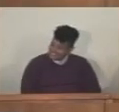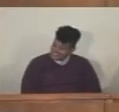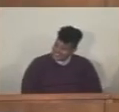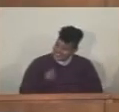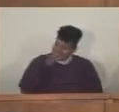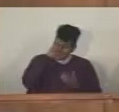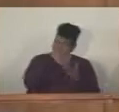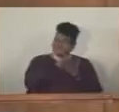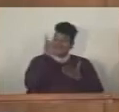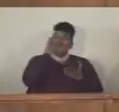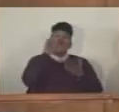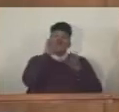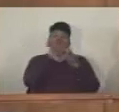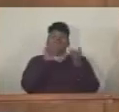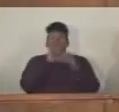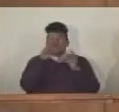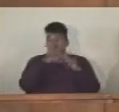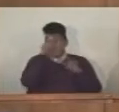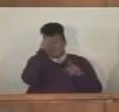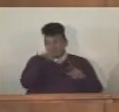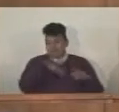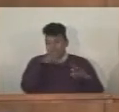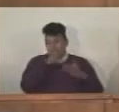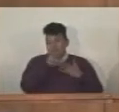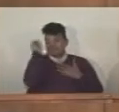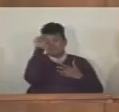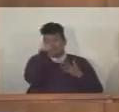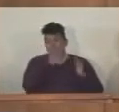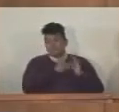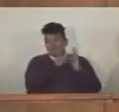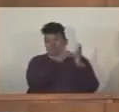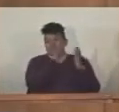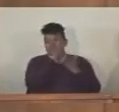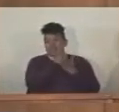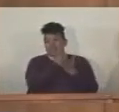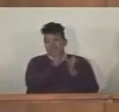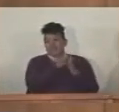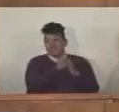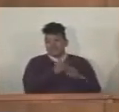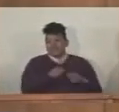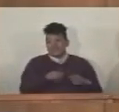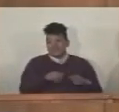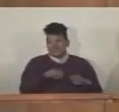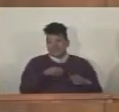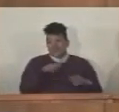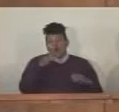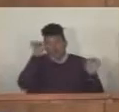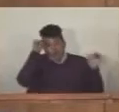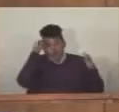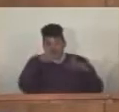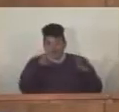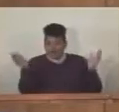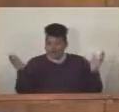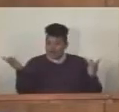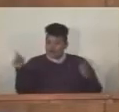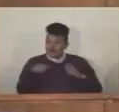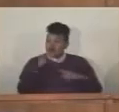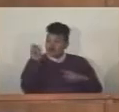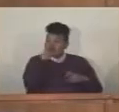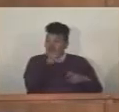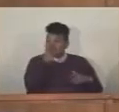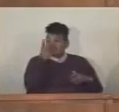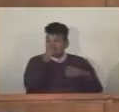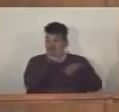President, sometimes, they even call and say, we want money to do business, we want money to